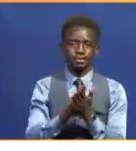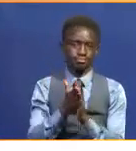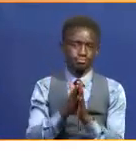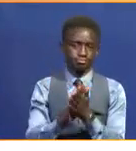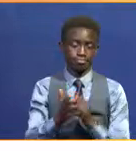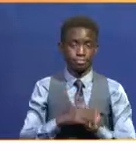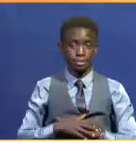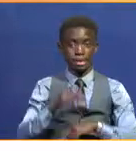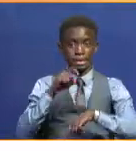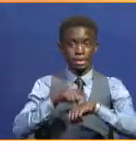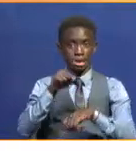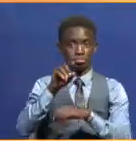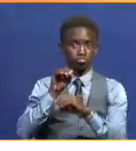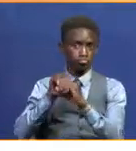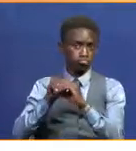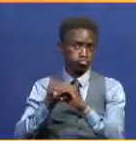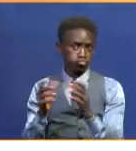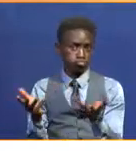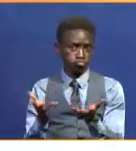When you're investing in